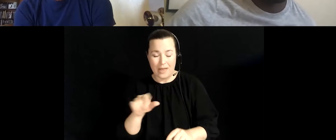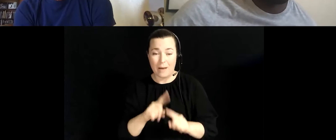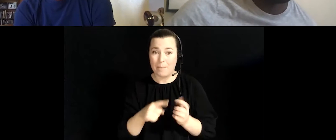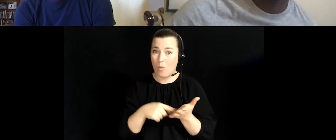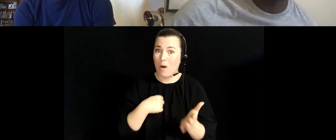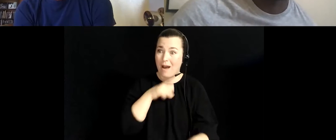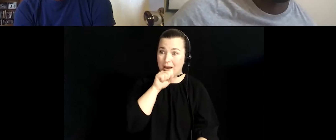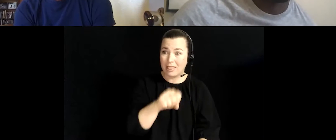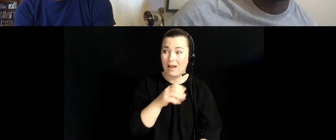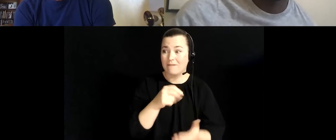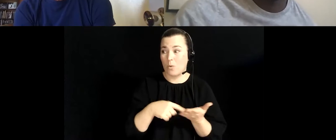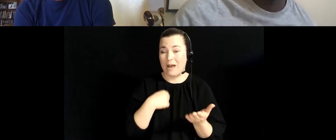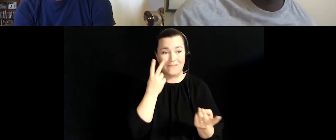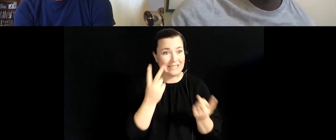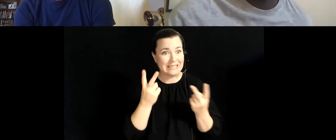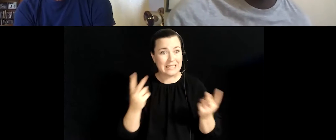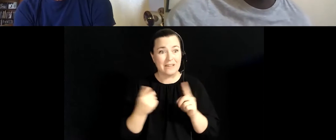so many is that